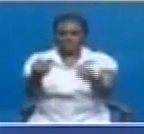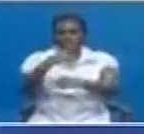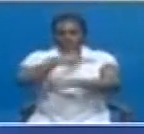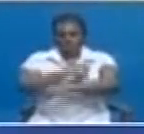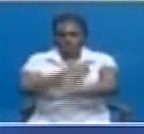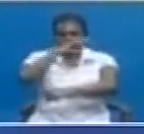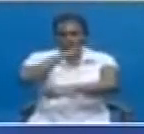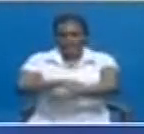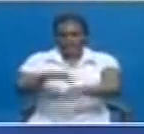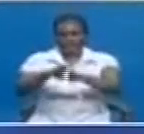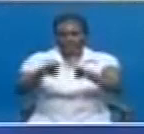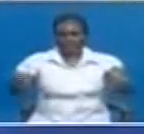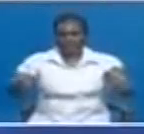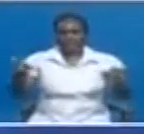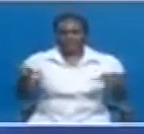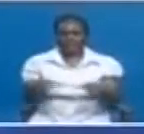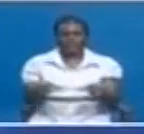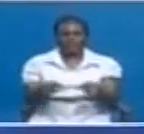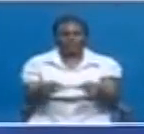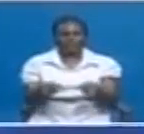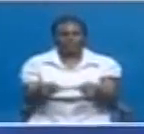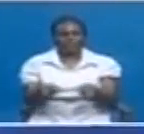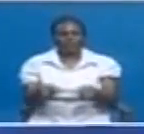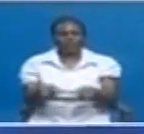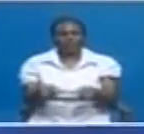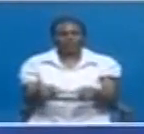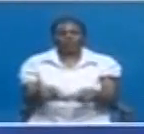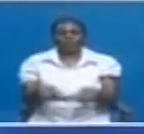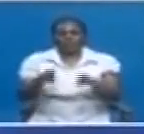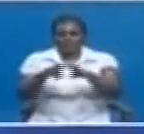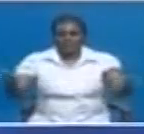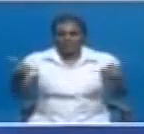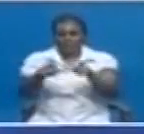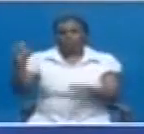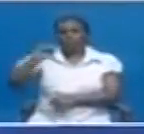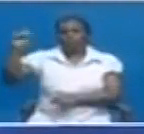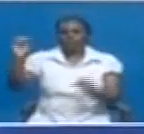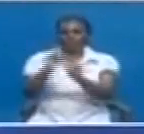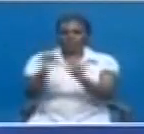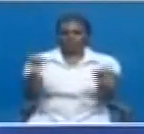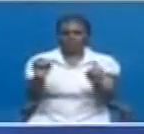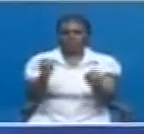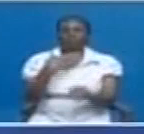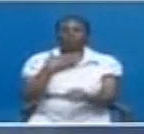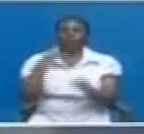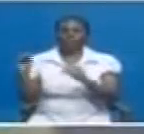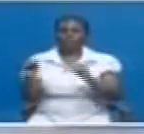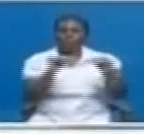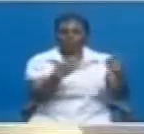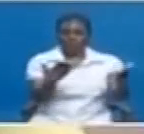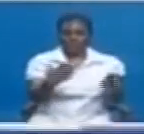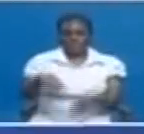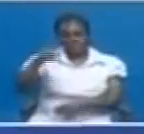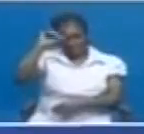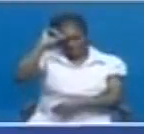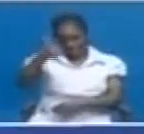to process the all-important document. I would not like the issue of titles to be politicized. We would like it to be taken with a very sober